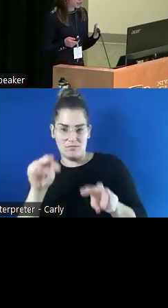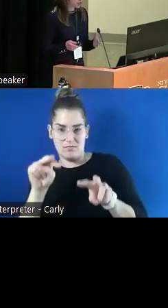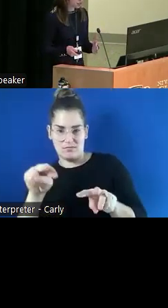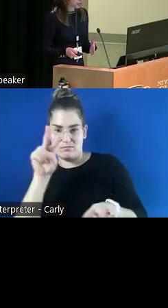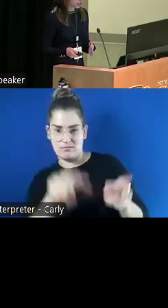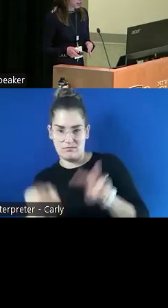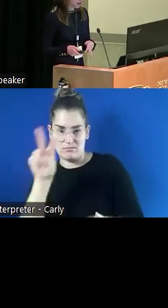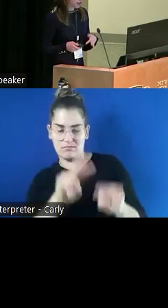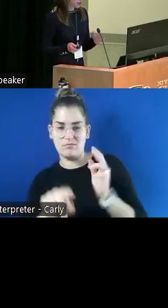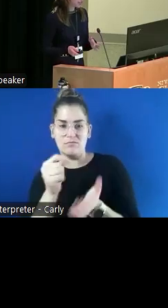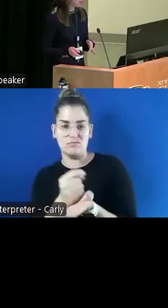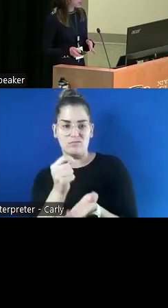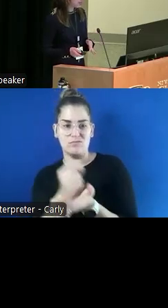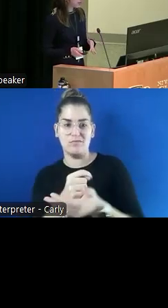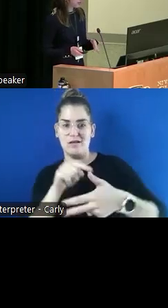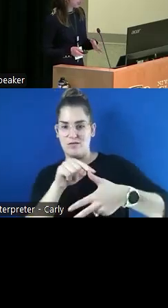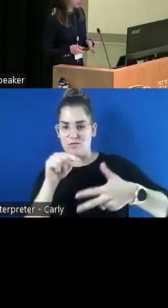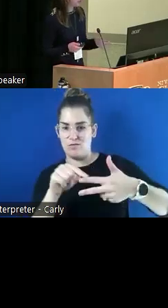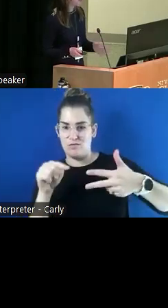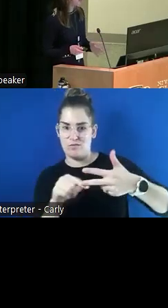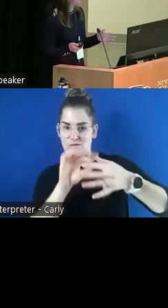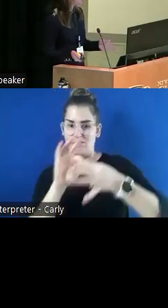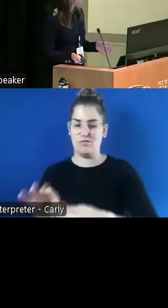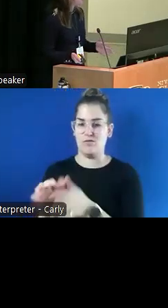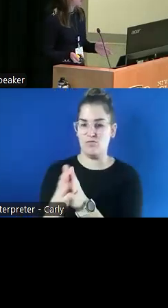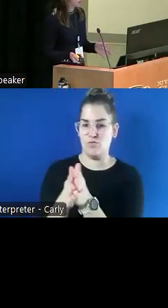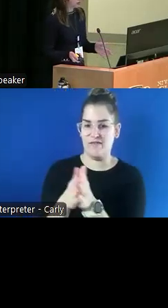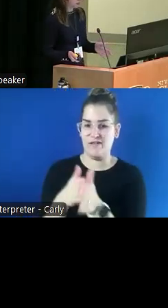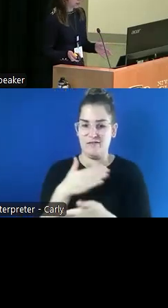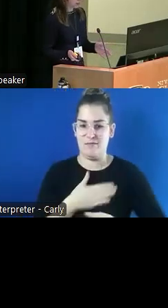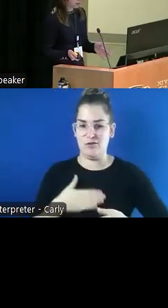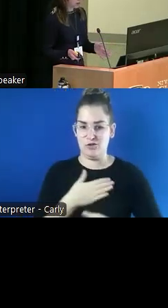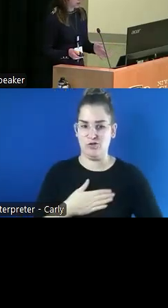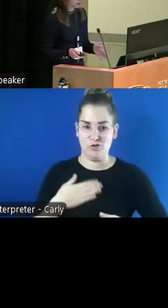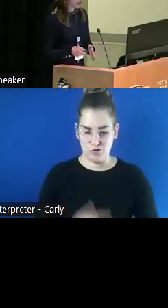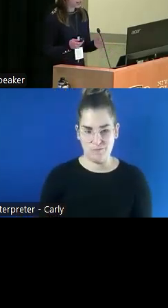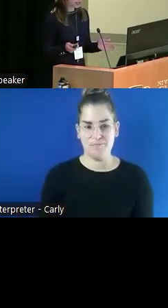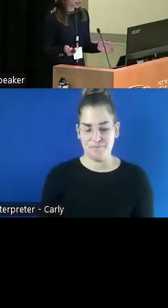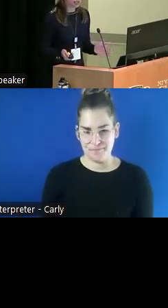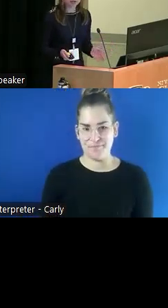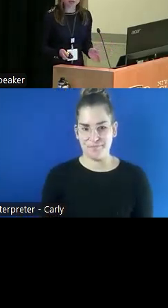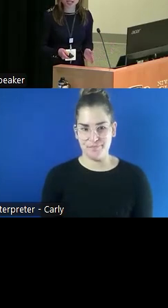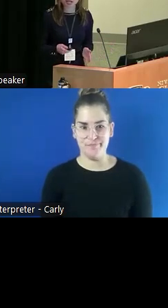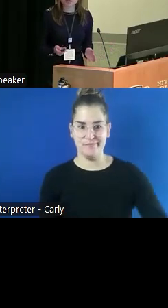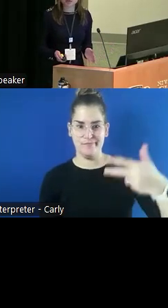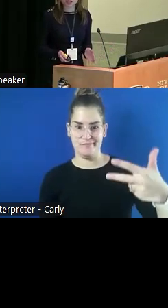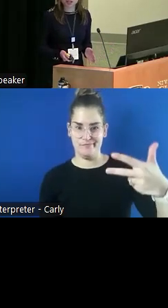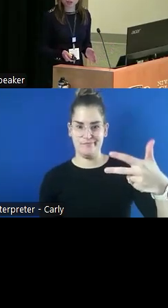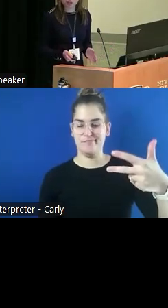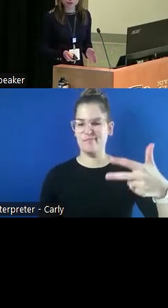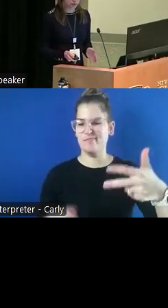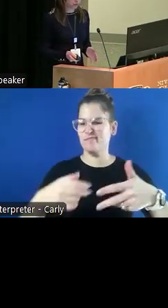and treat the 3 symptoms related to motivation and pleasure functions. These are collectively known as